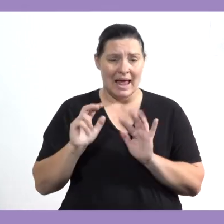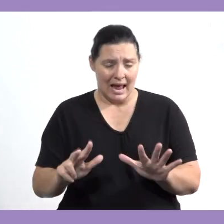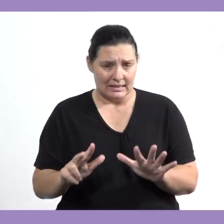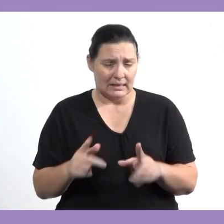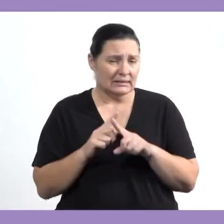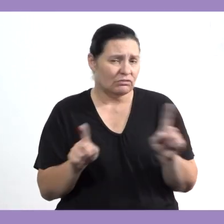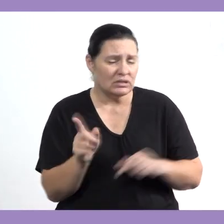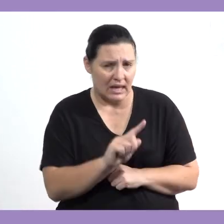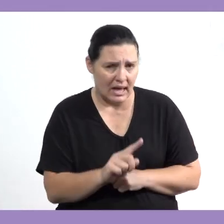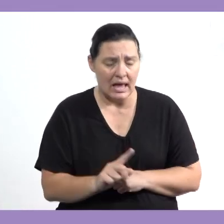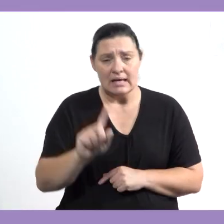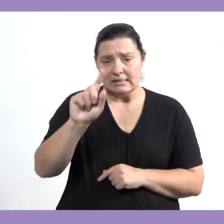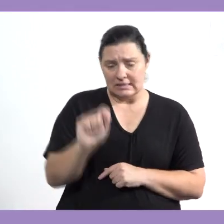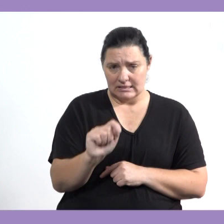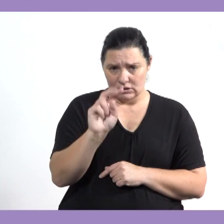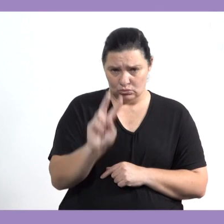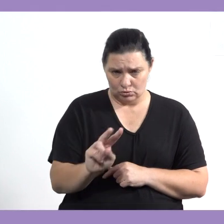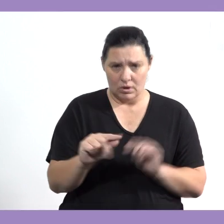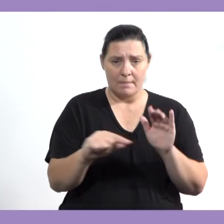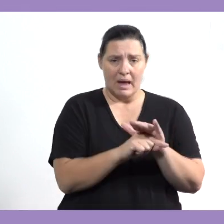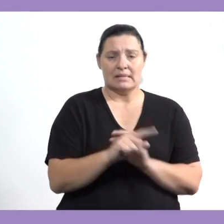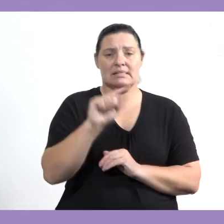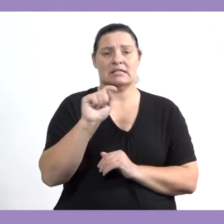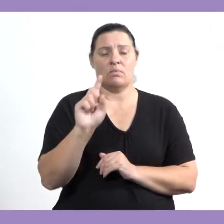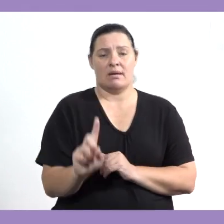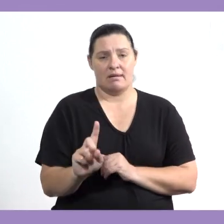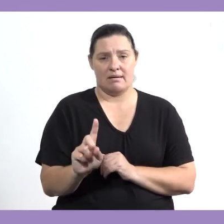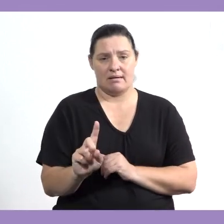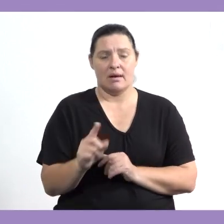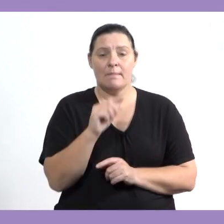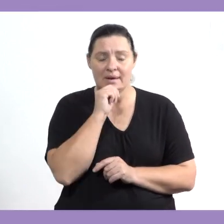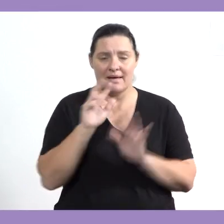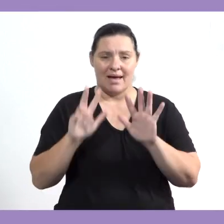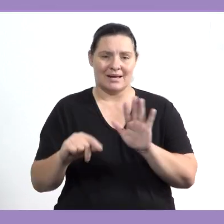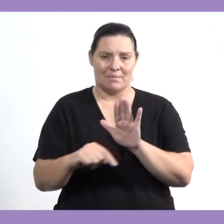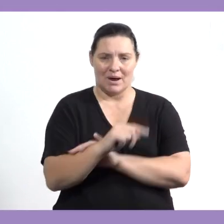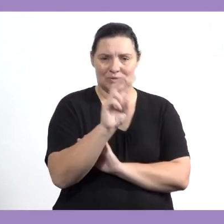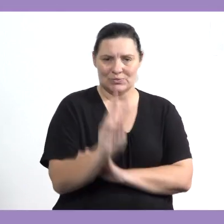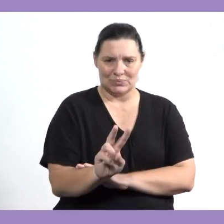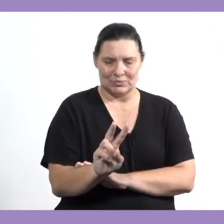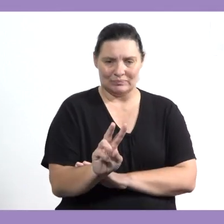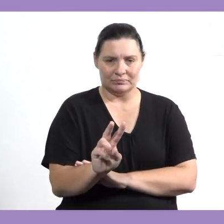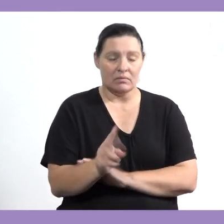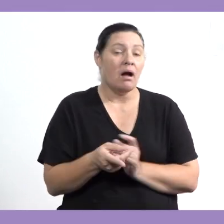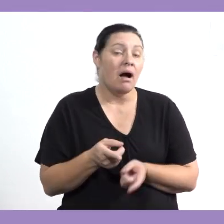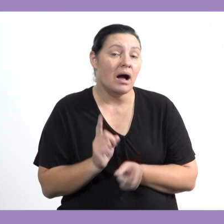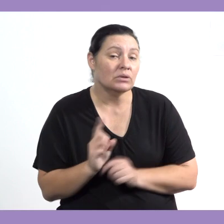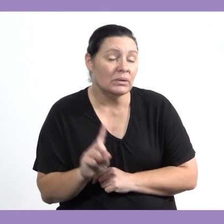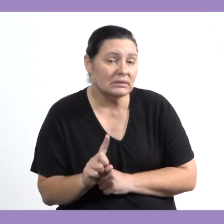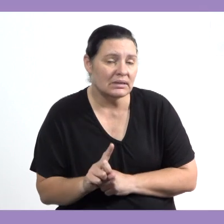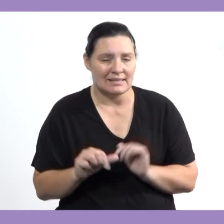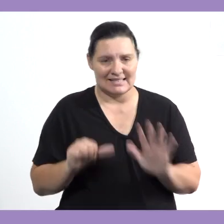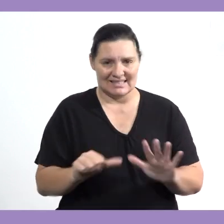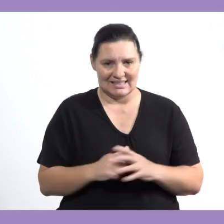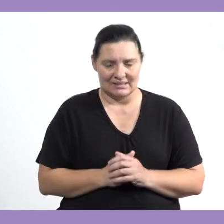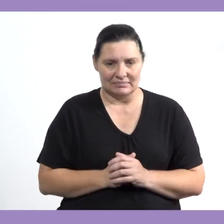wanted the difference there, I would simply say my second term minus my first term, and that is 8 minus 2, which will give